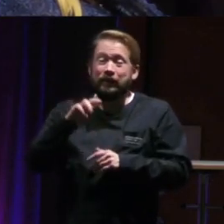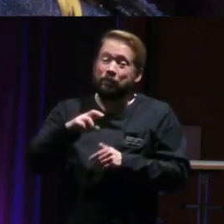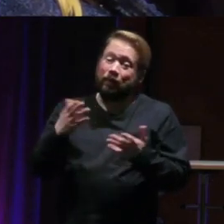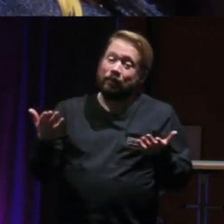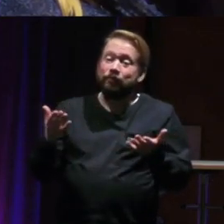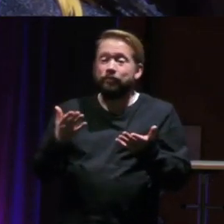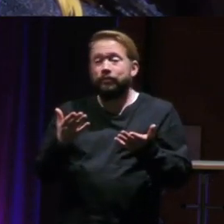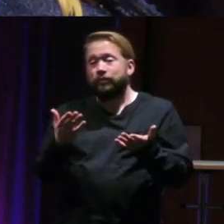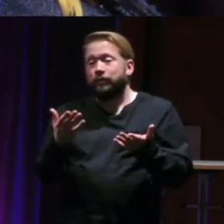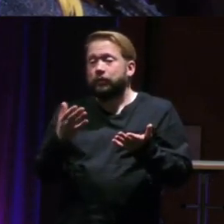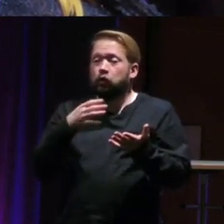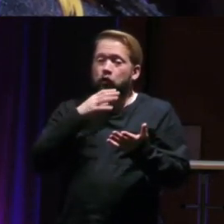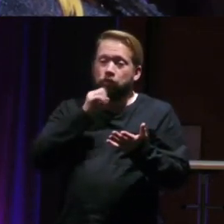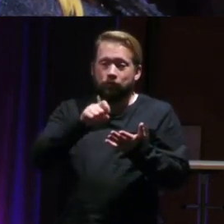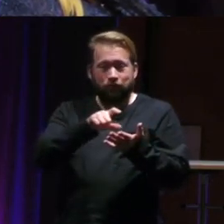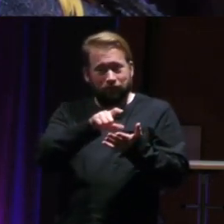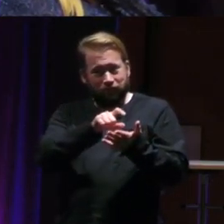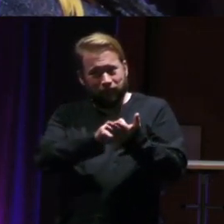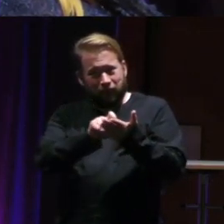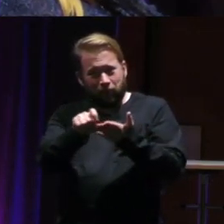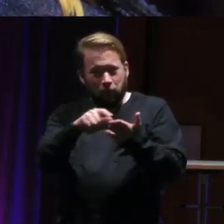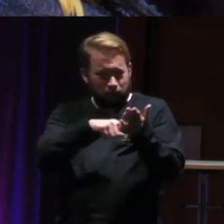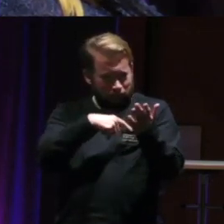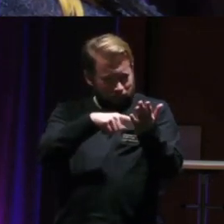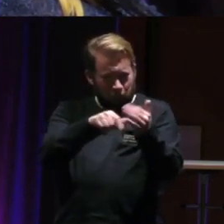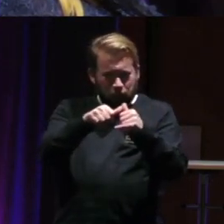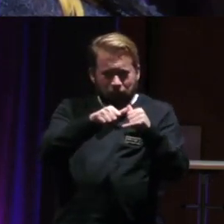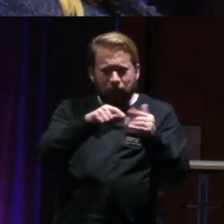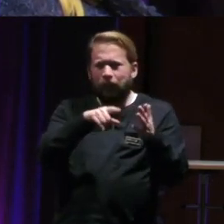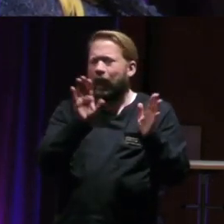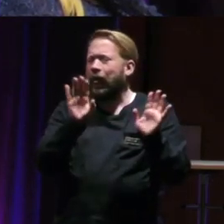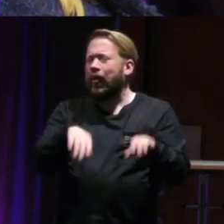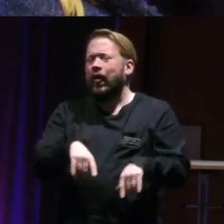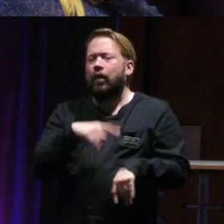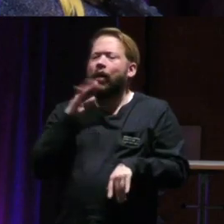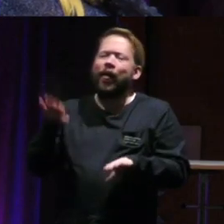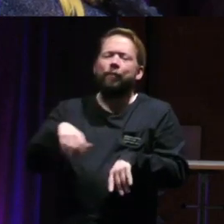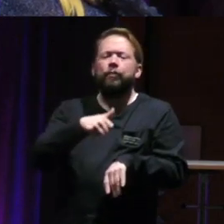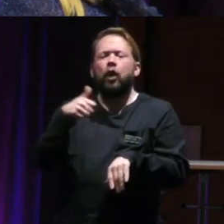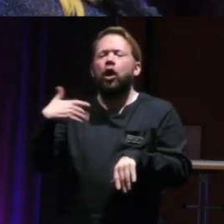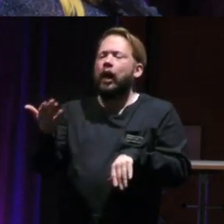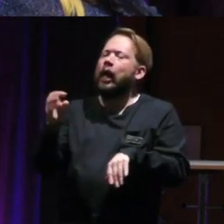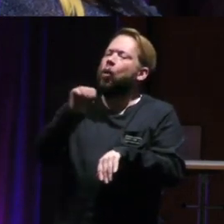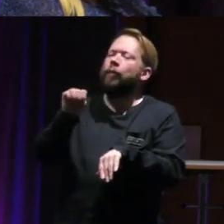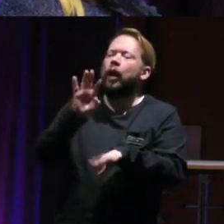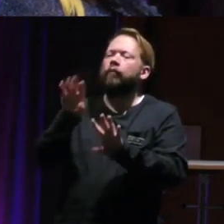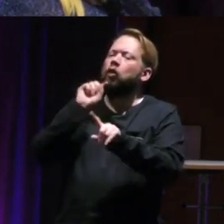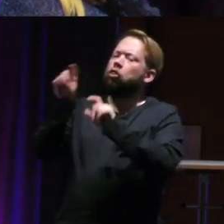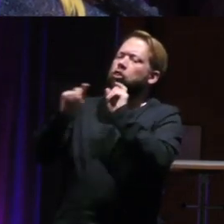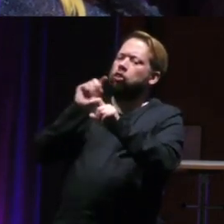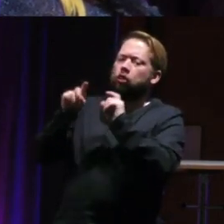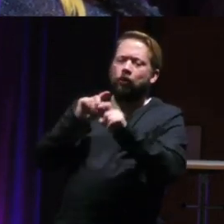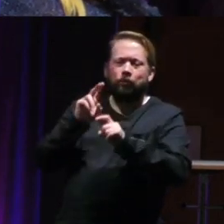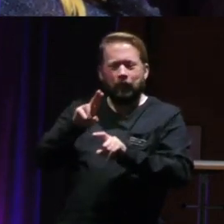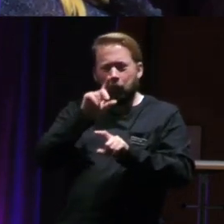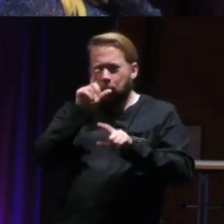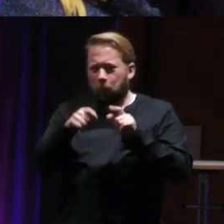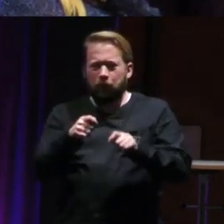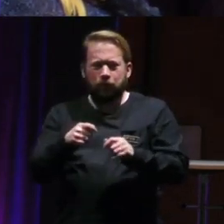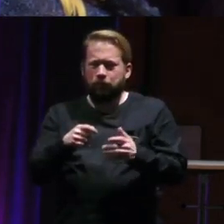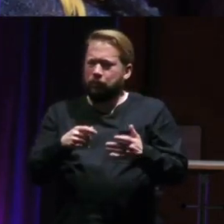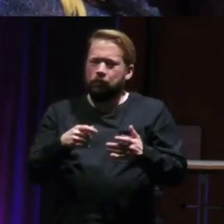organizations, then they will see it as, oh, it's just Europe trying to bash us Russians, and you, Europe, oh, you're sanctioning us, now I don't get paid,